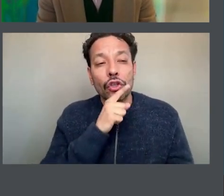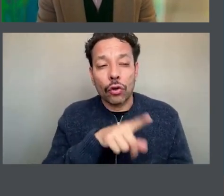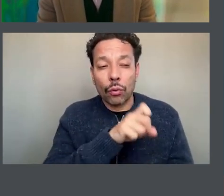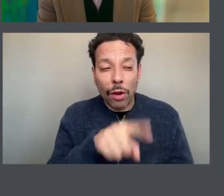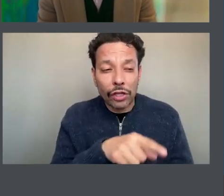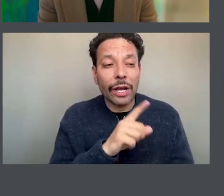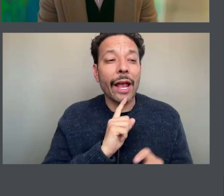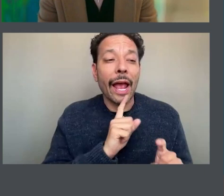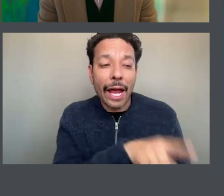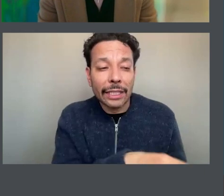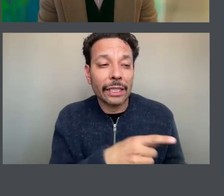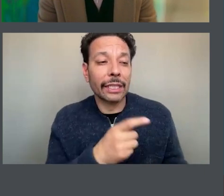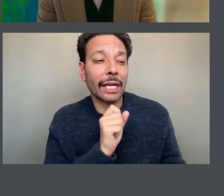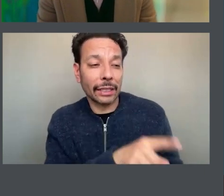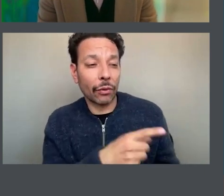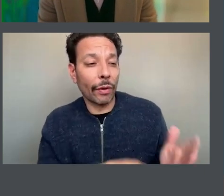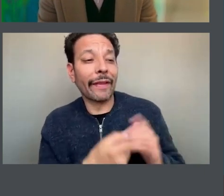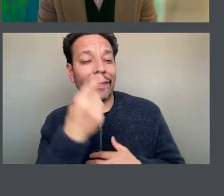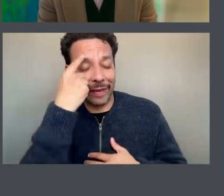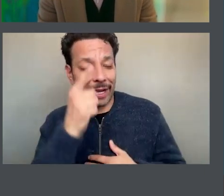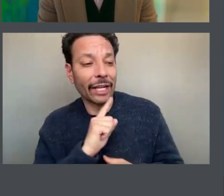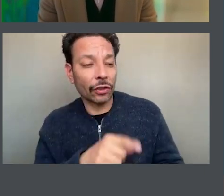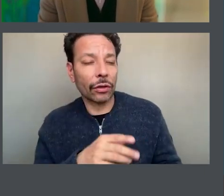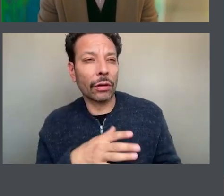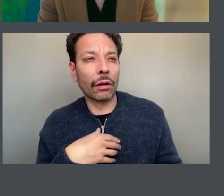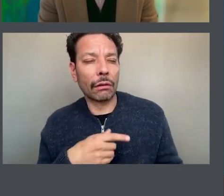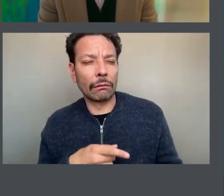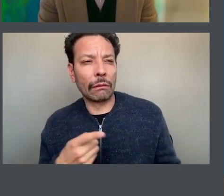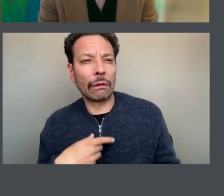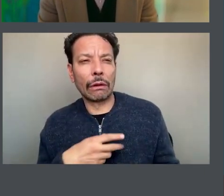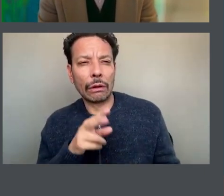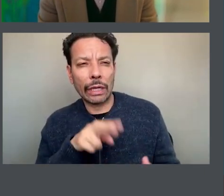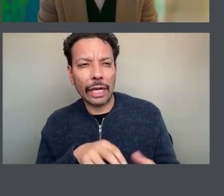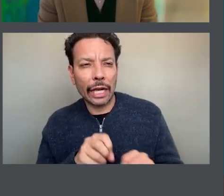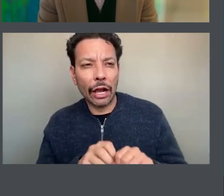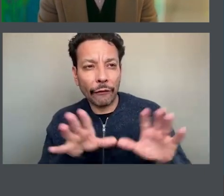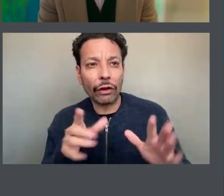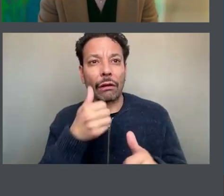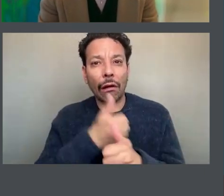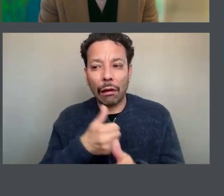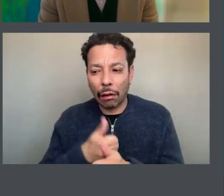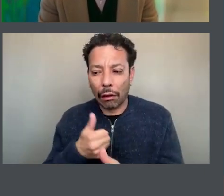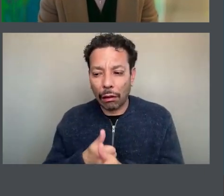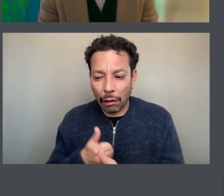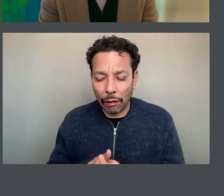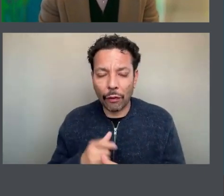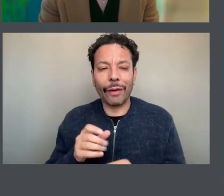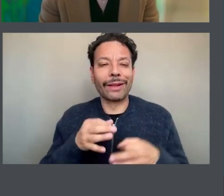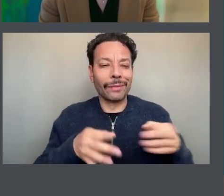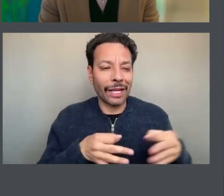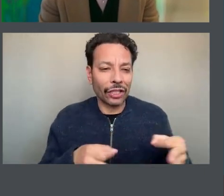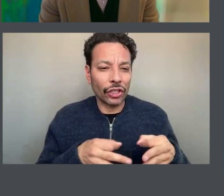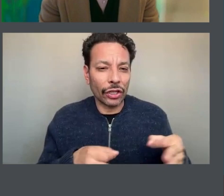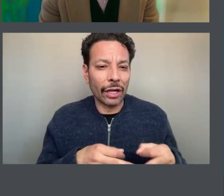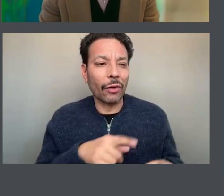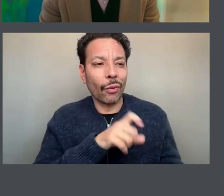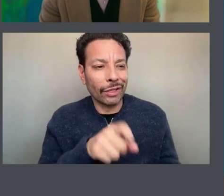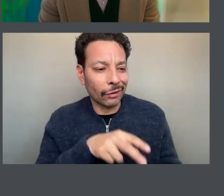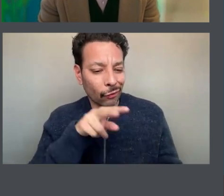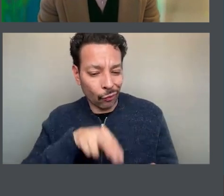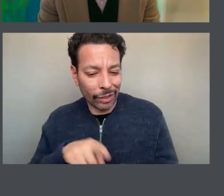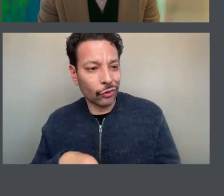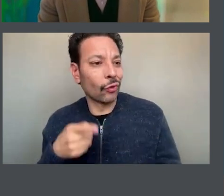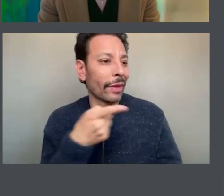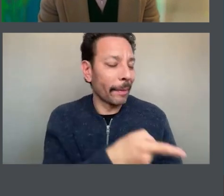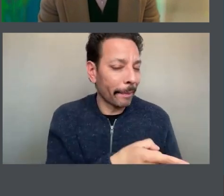that the questions are asking what we think they're asking, as opposed to needing clarification for every single one or needing explanation or having the questions read to